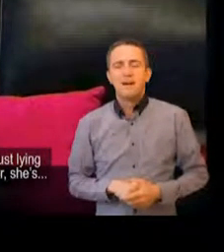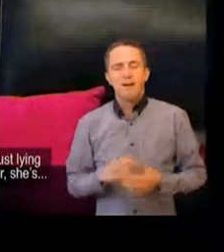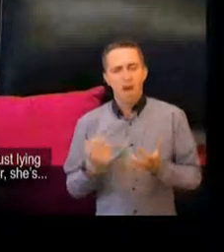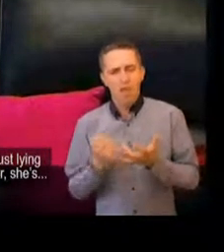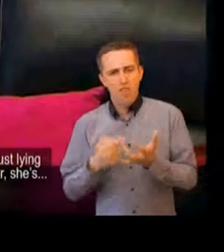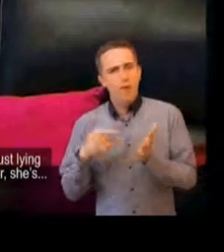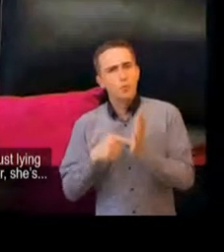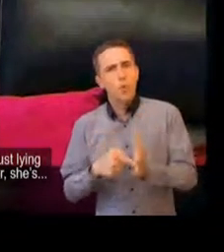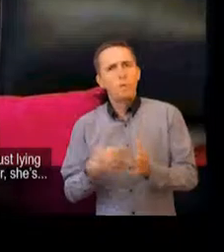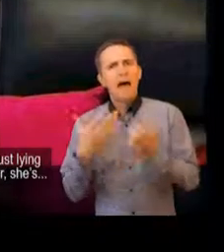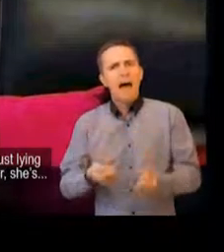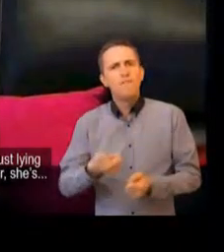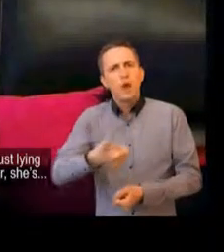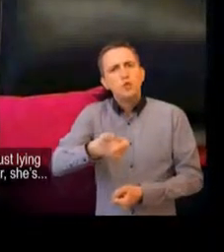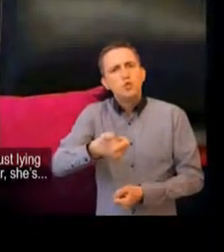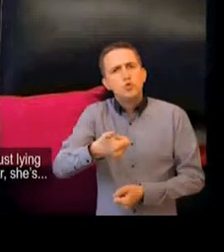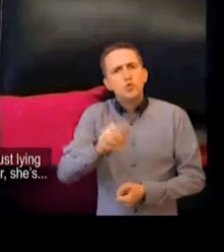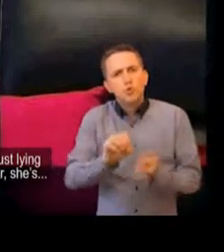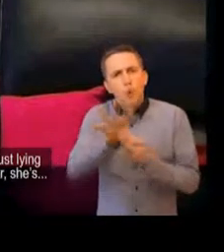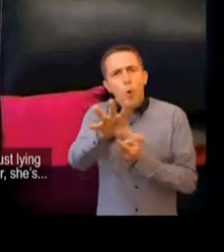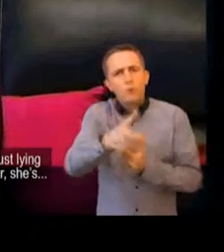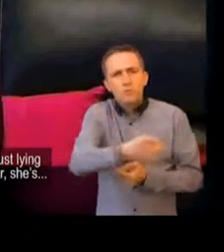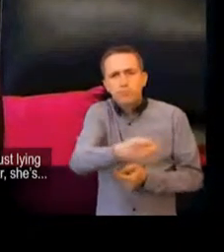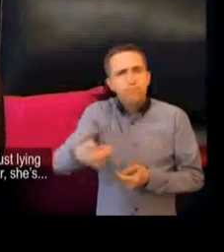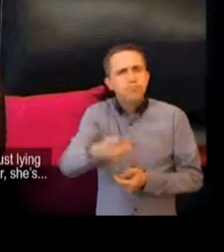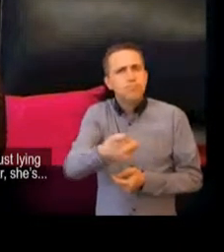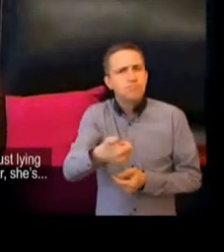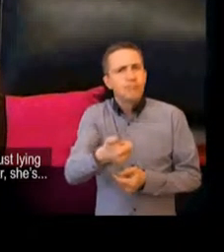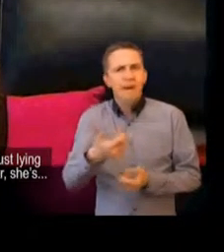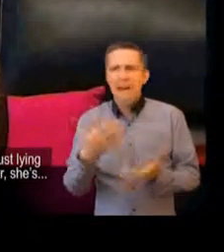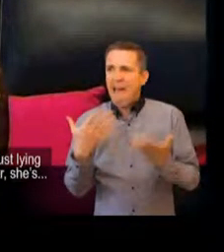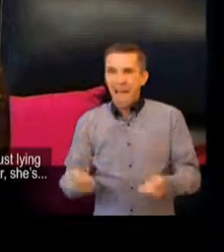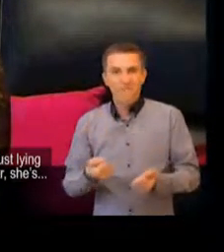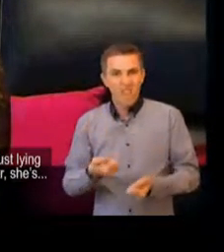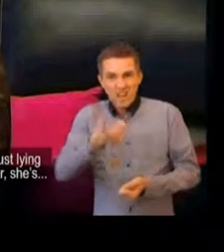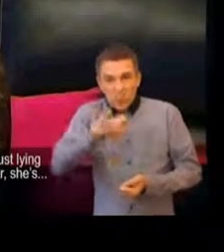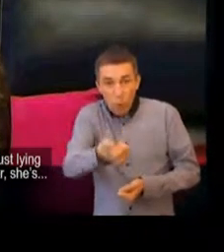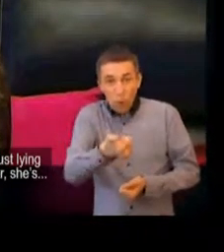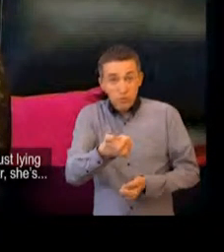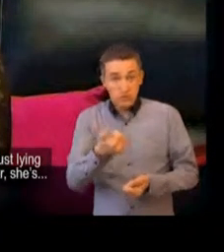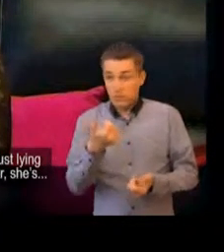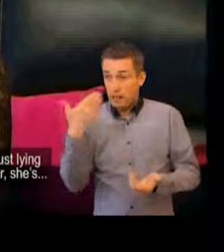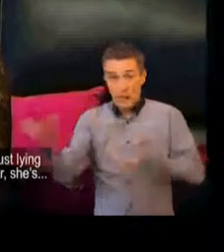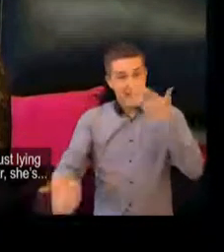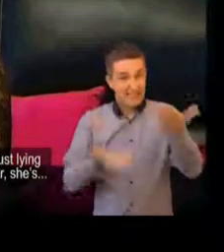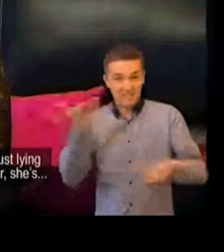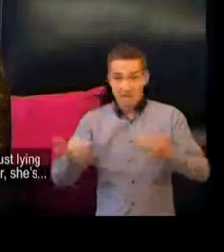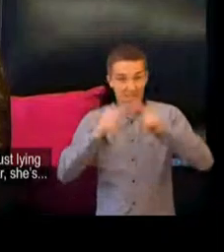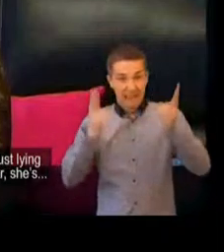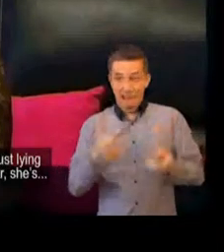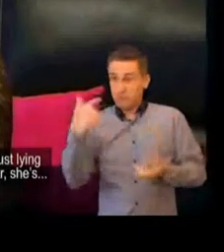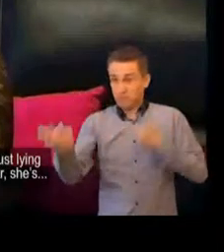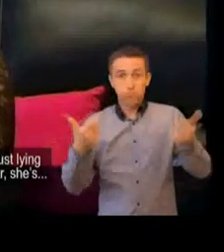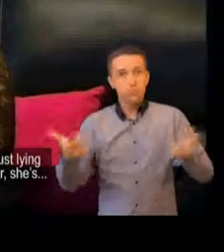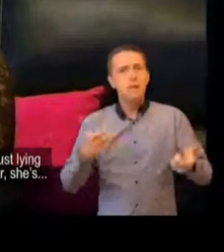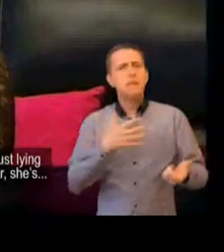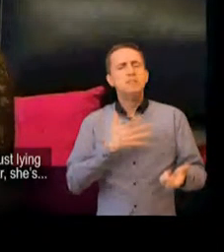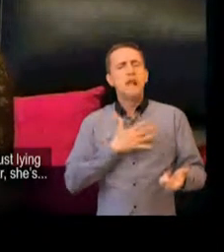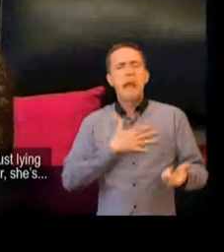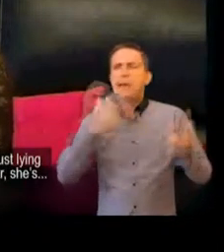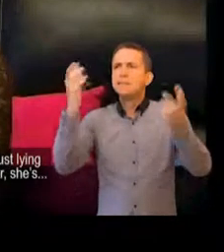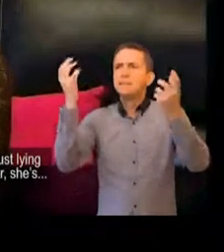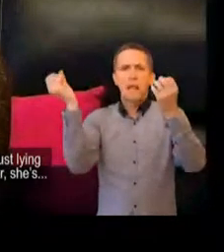Mm-hmm. So. And would you, one toy, what's her favourite toy, do you think? That you maybe suggest that other thing? Bob's spiky thing that was in there. Yeah.